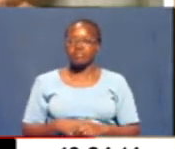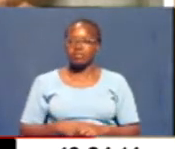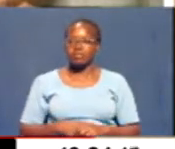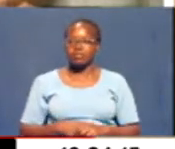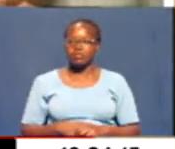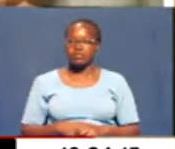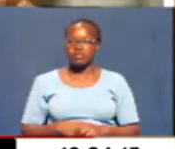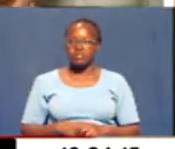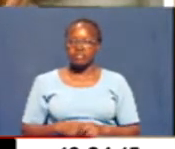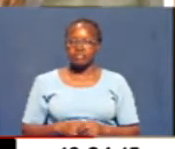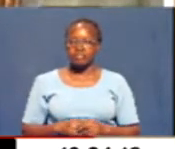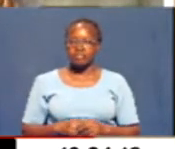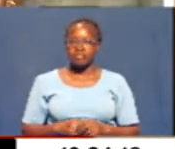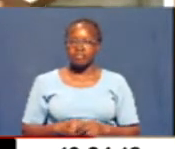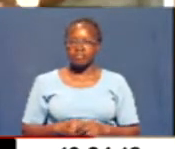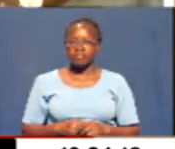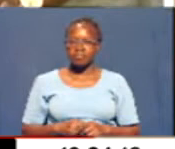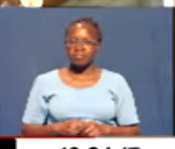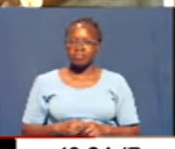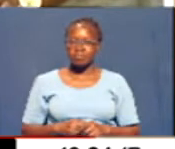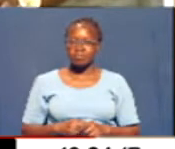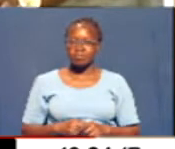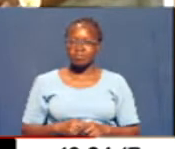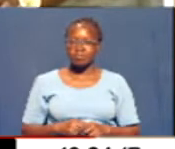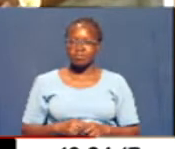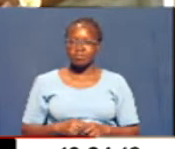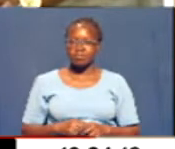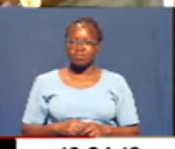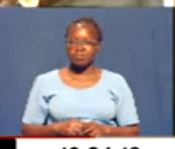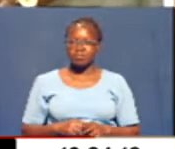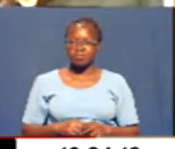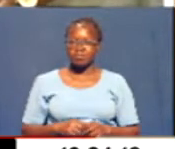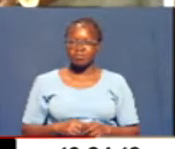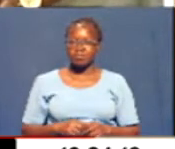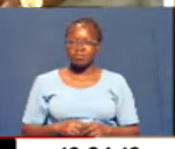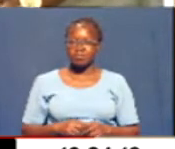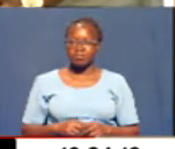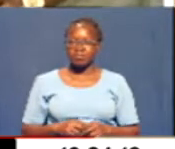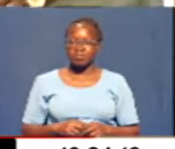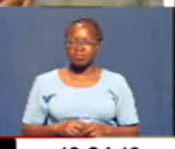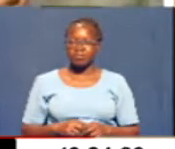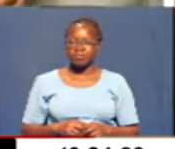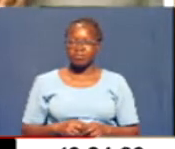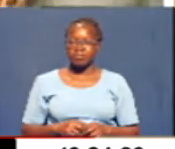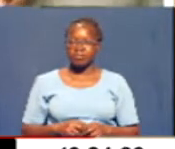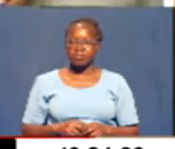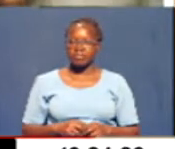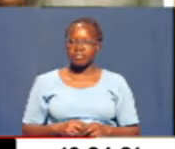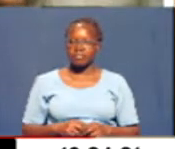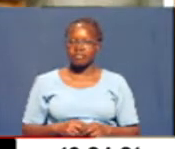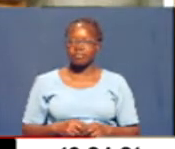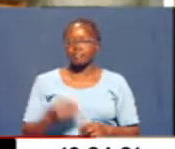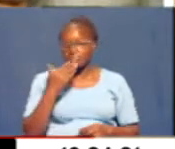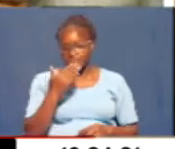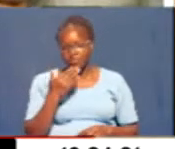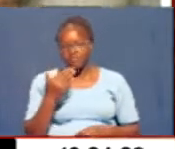with that interview, with that discussion. Safin, back to you. So much, and I pick it from you, Wycliffe. Thank you for that,